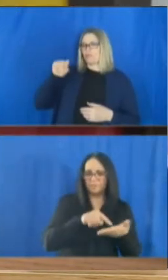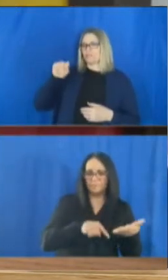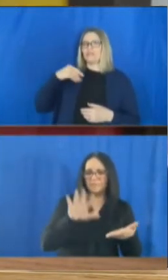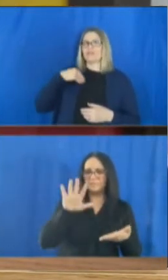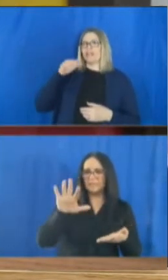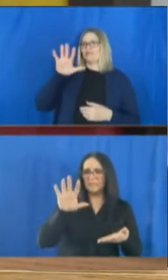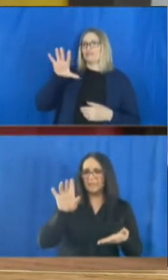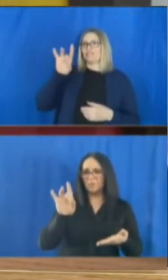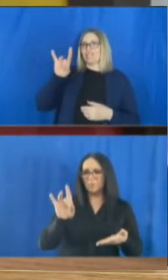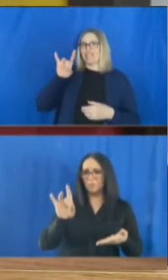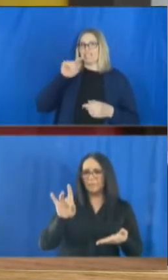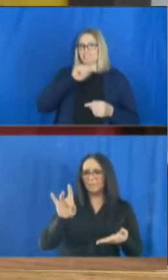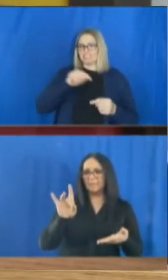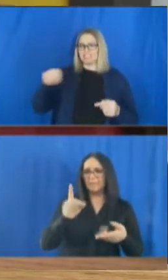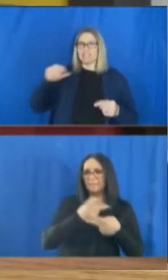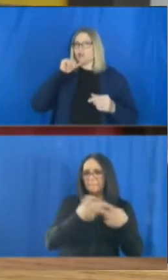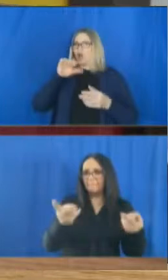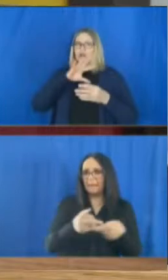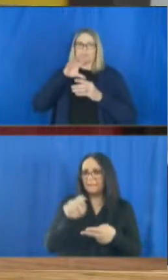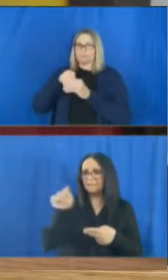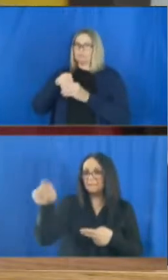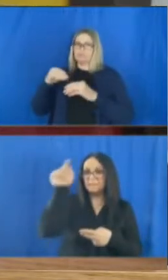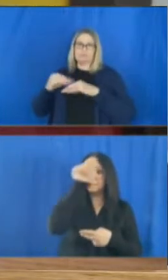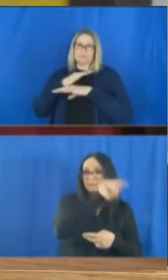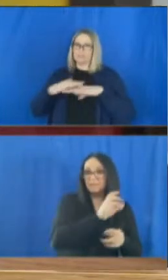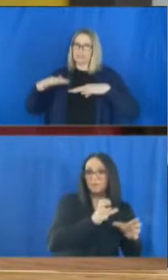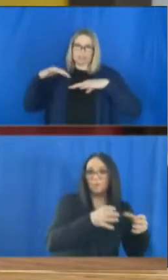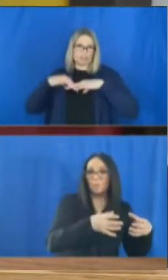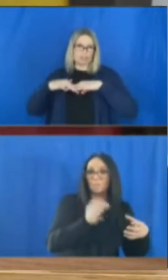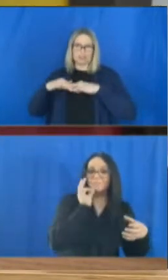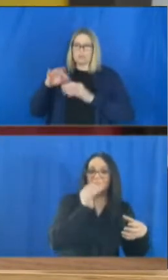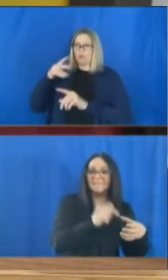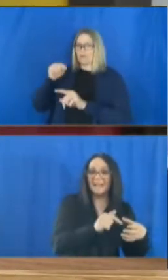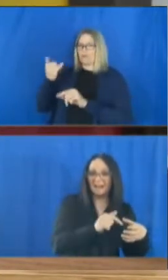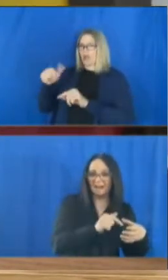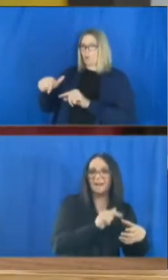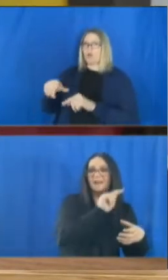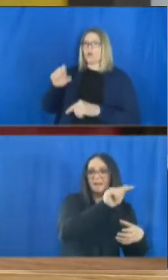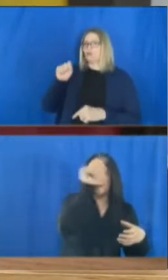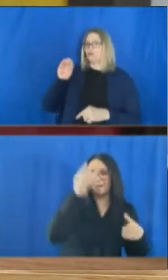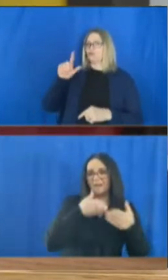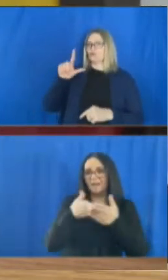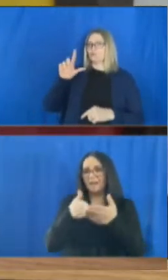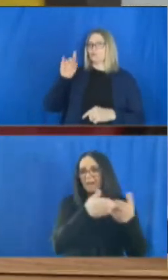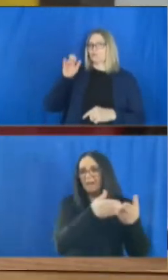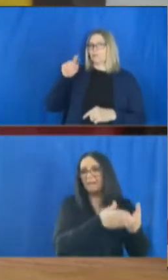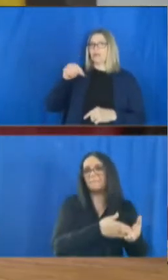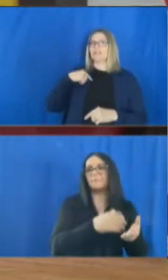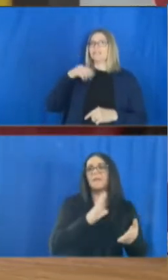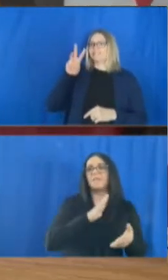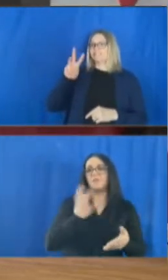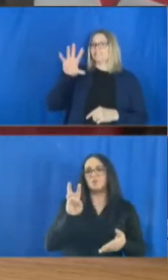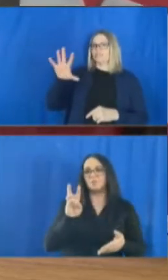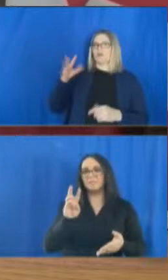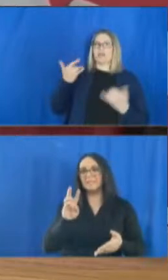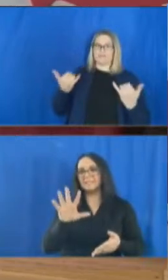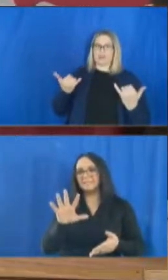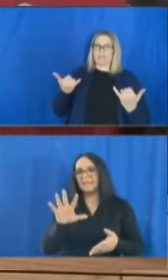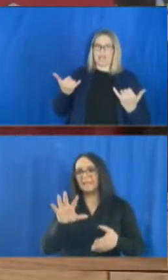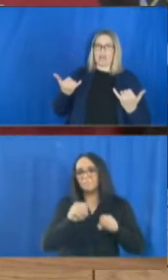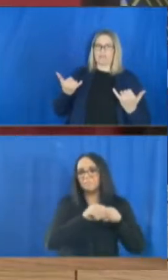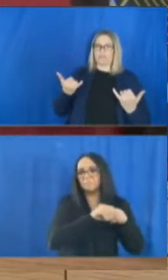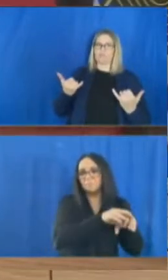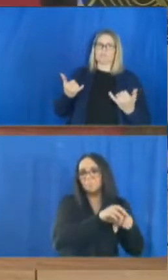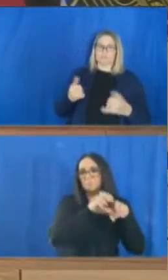TV. Thank you, Bruce. My question is for both Premier Higgs and Dr. Russell. Over 40% of eligible New Brunswickers have